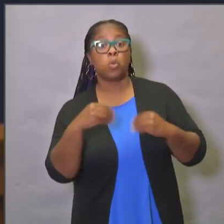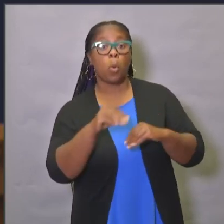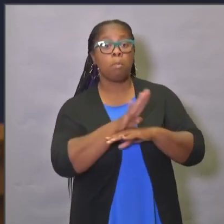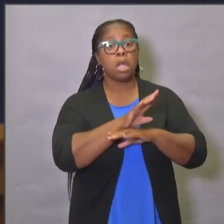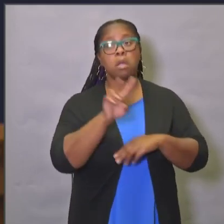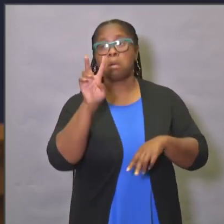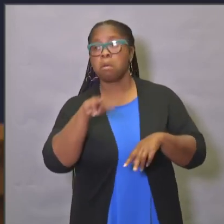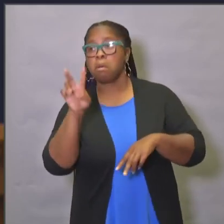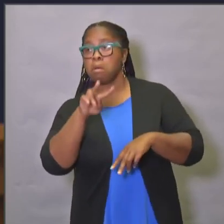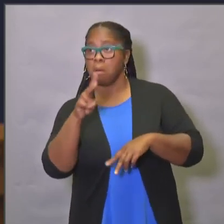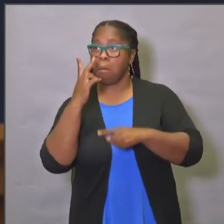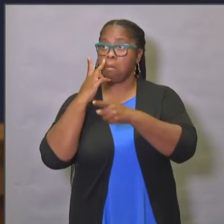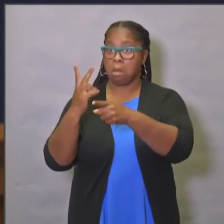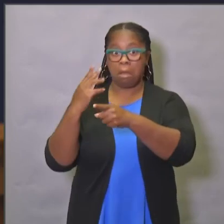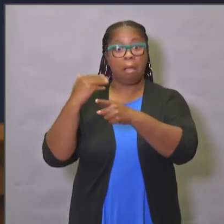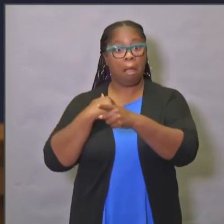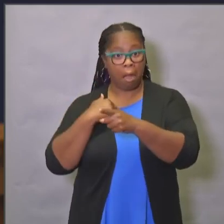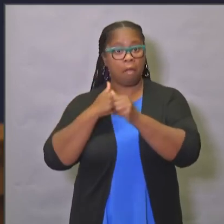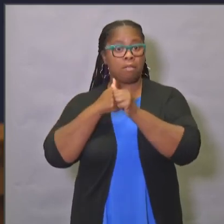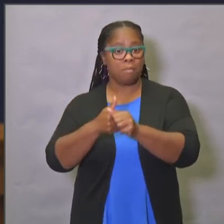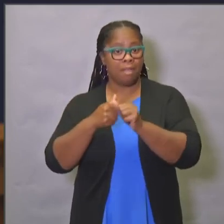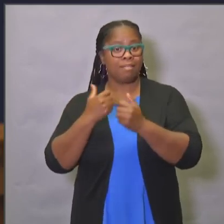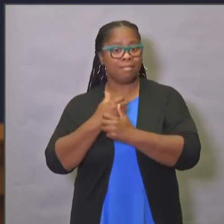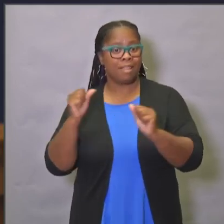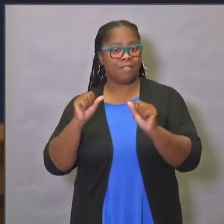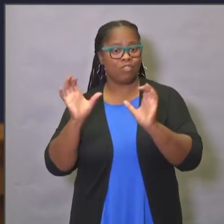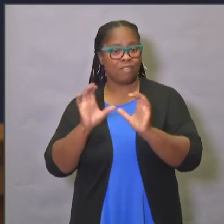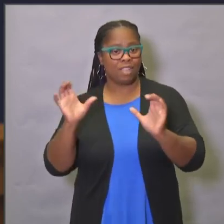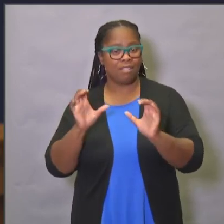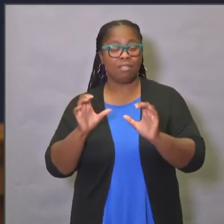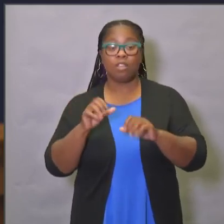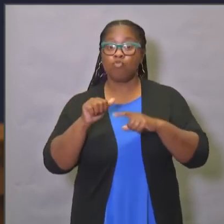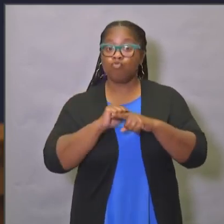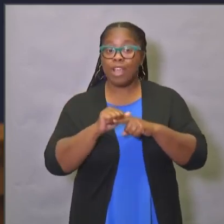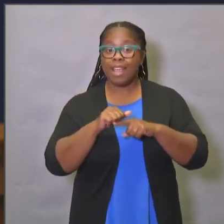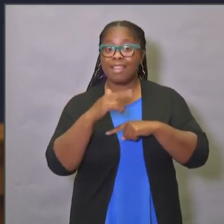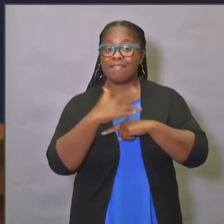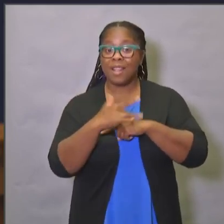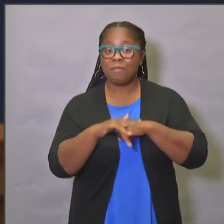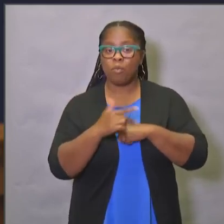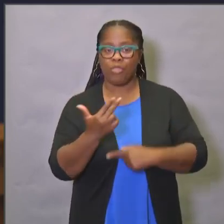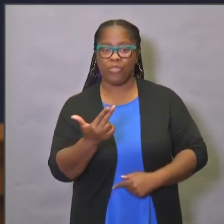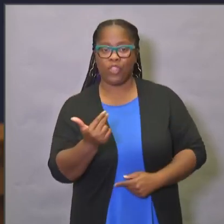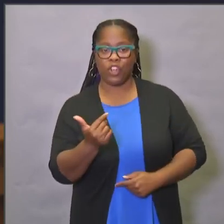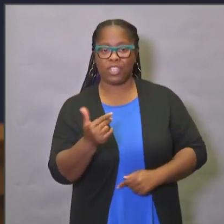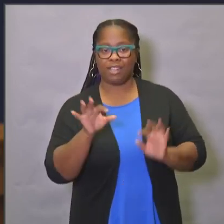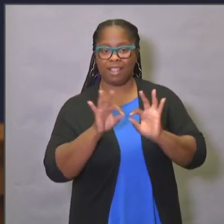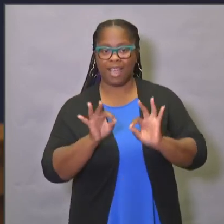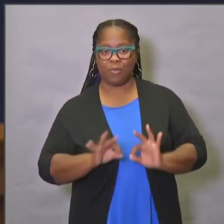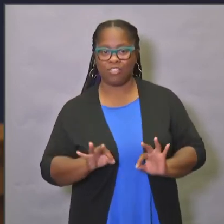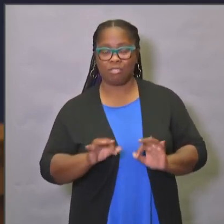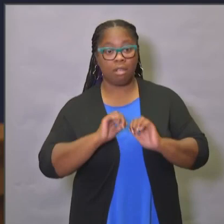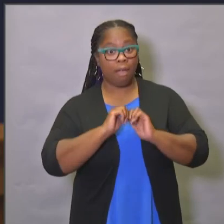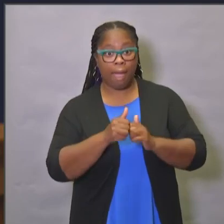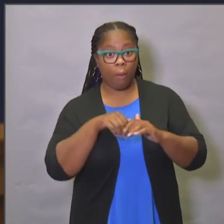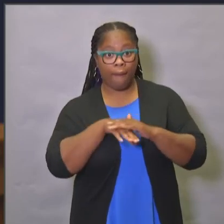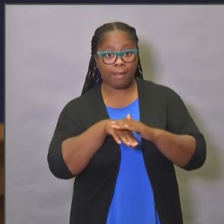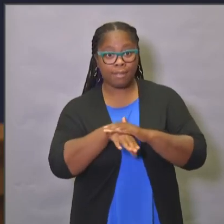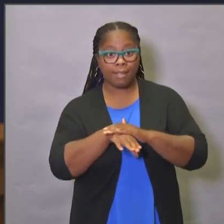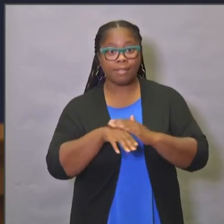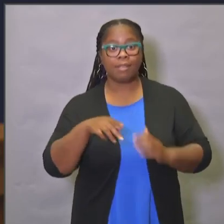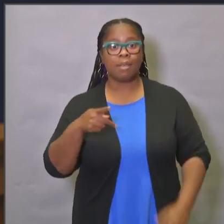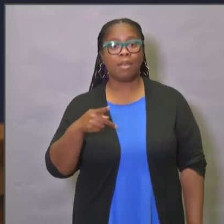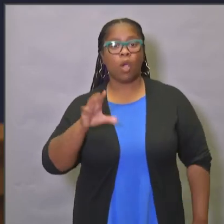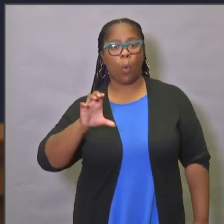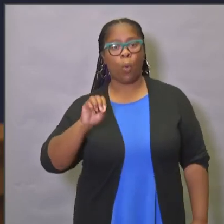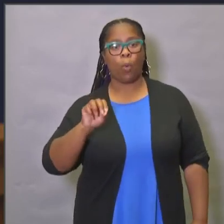that they visit. The training will be available in 13 languages and can be accessed online through the Department of Public Health